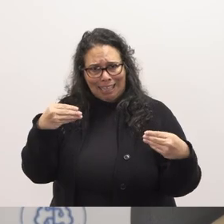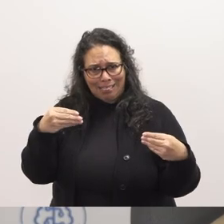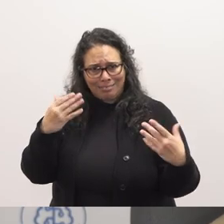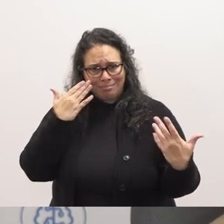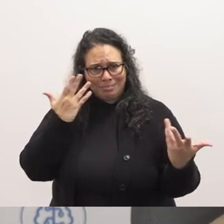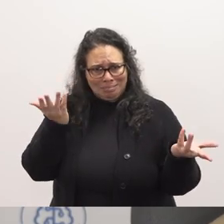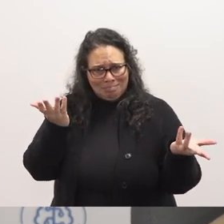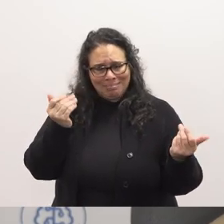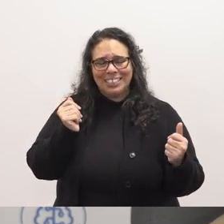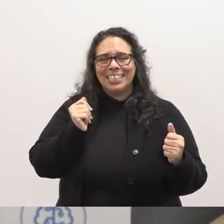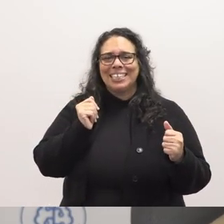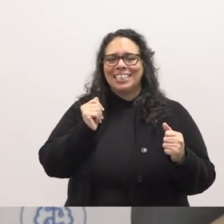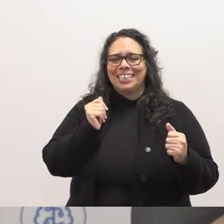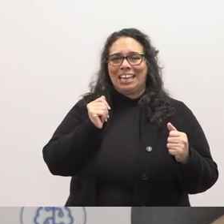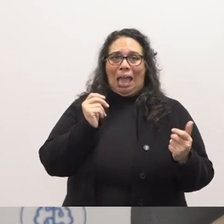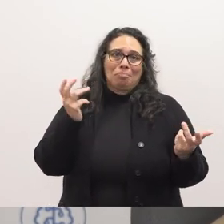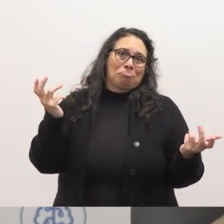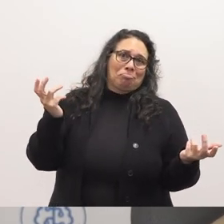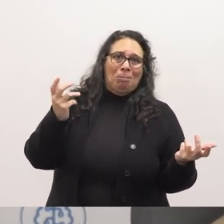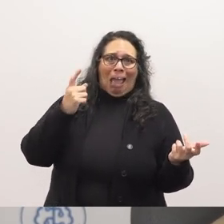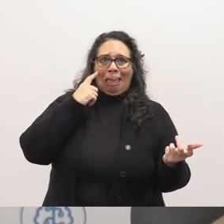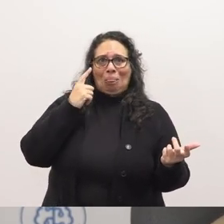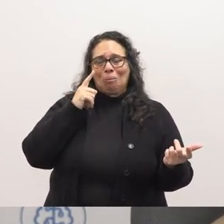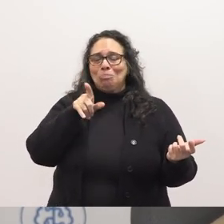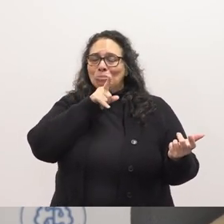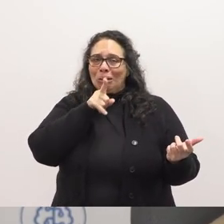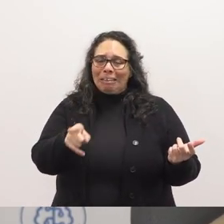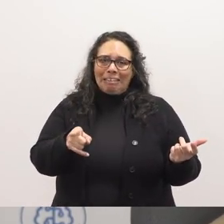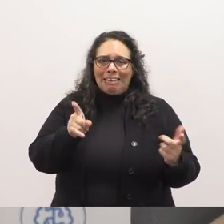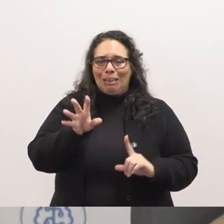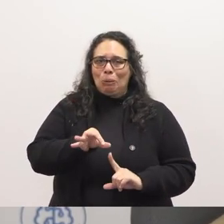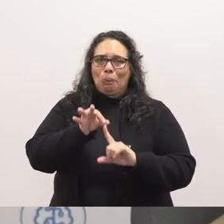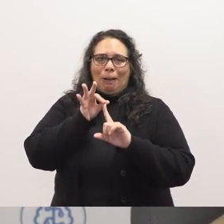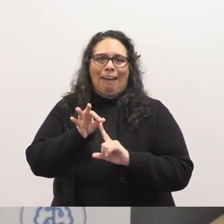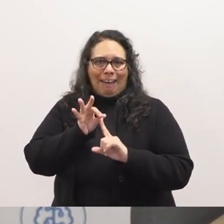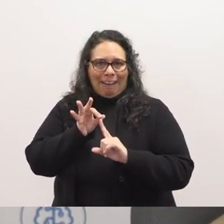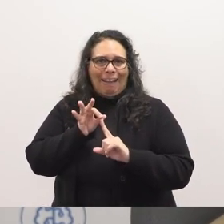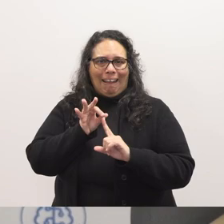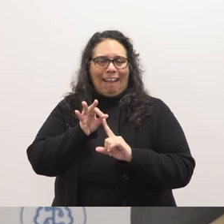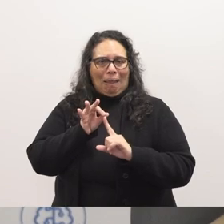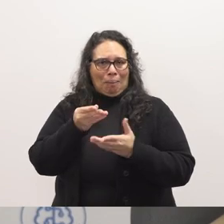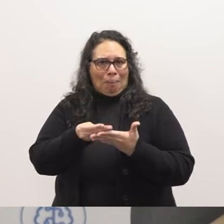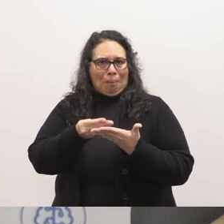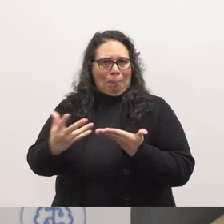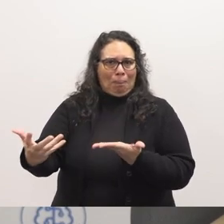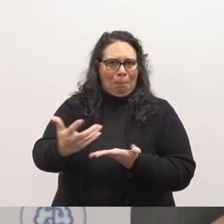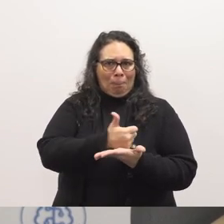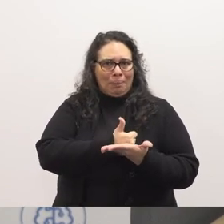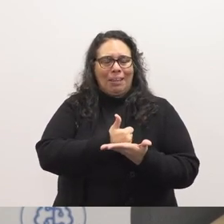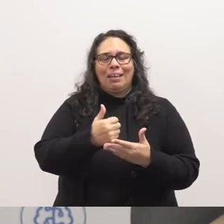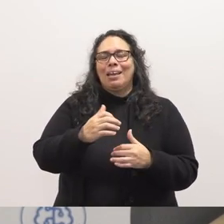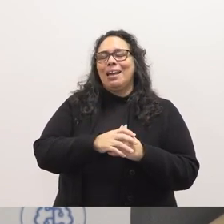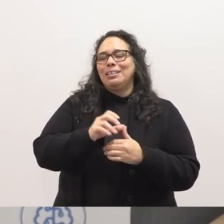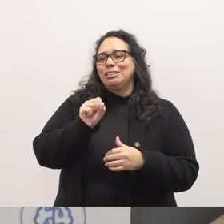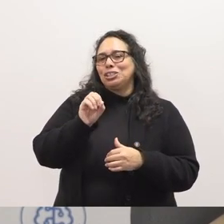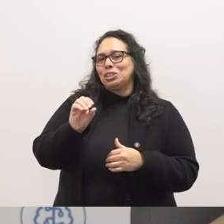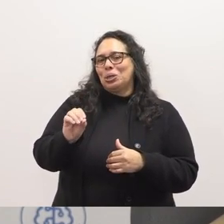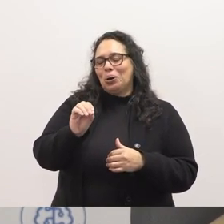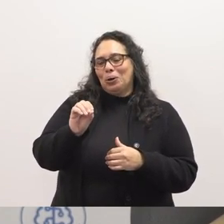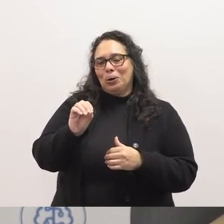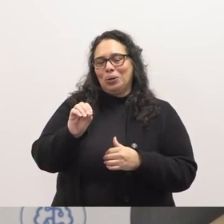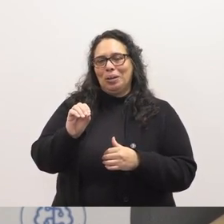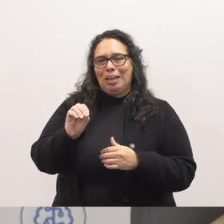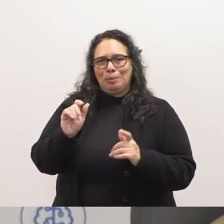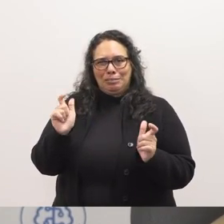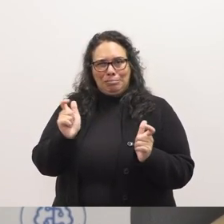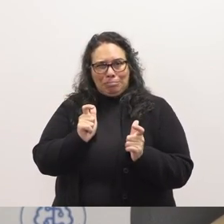And I just thought that was a really unique fundraiser. And so it was in the